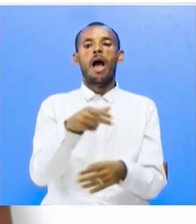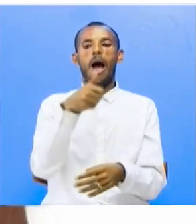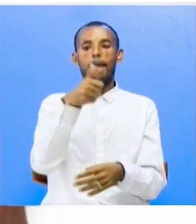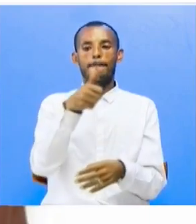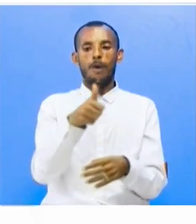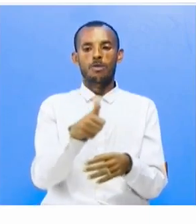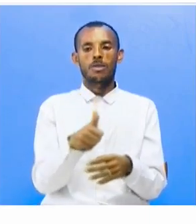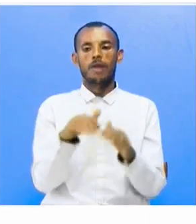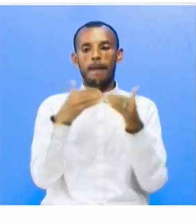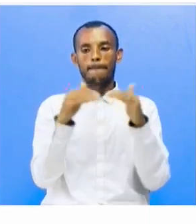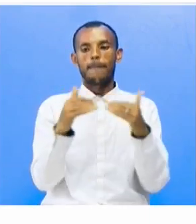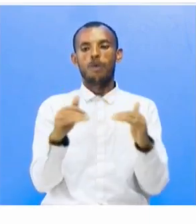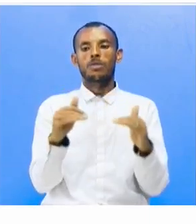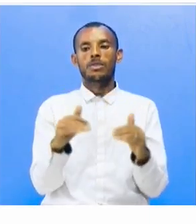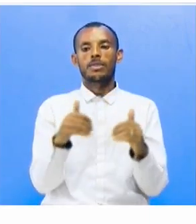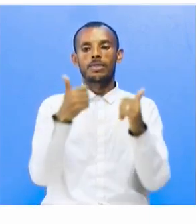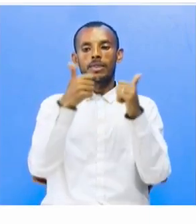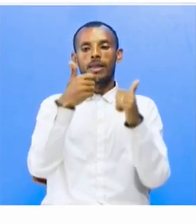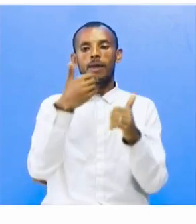is the sum of